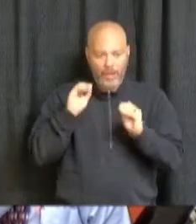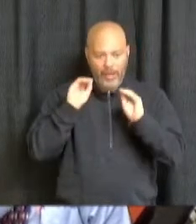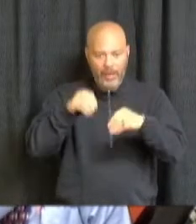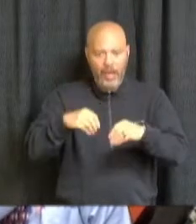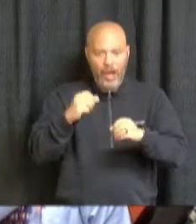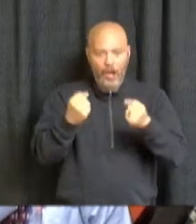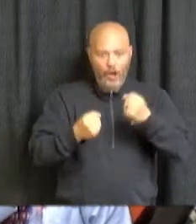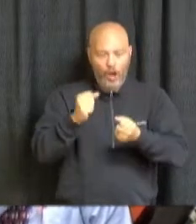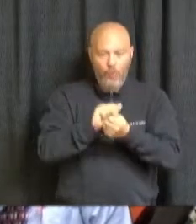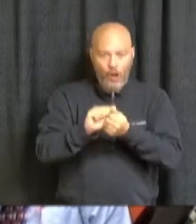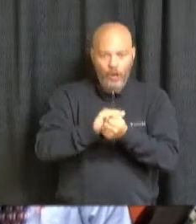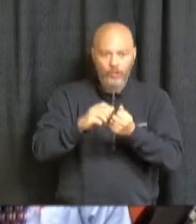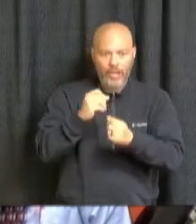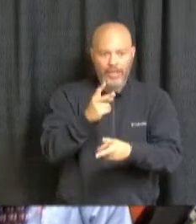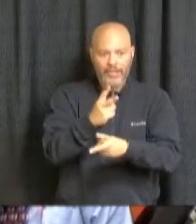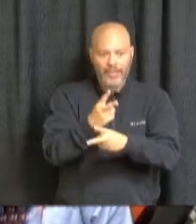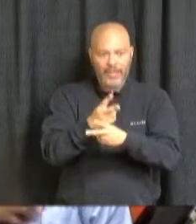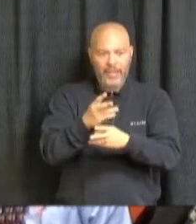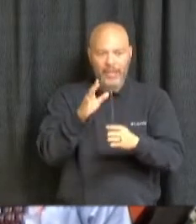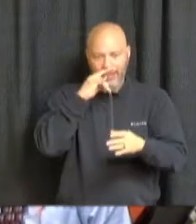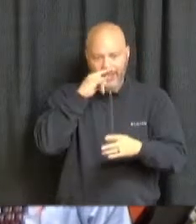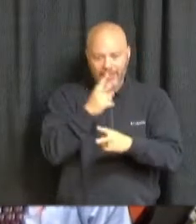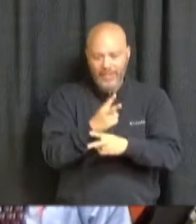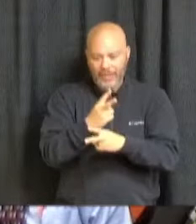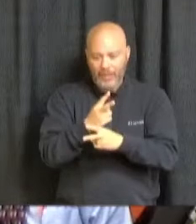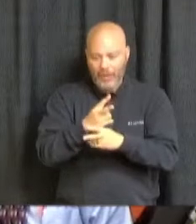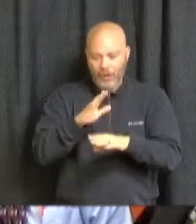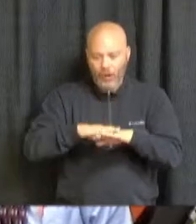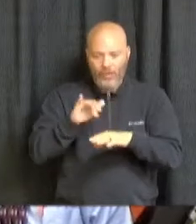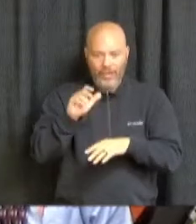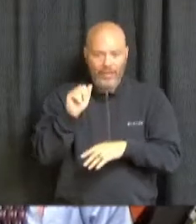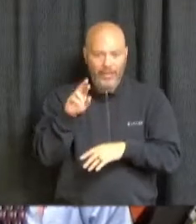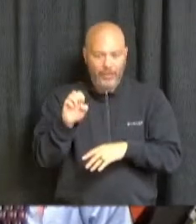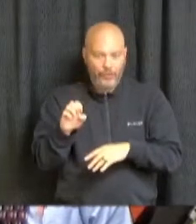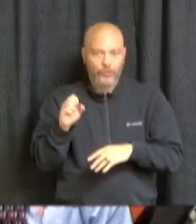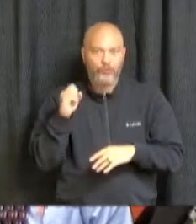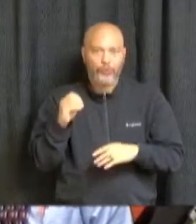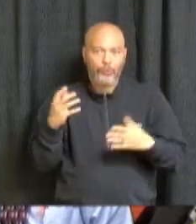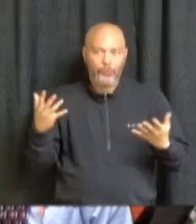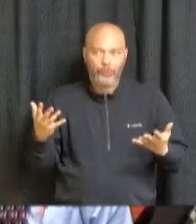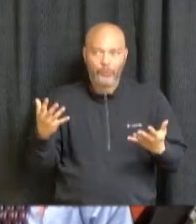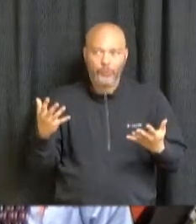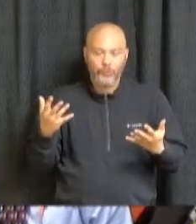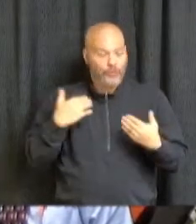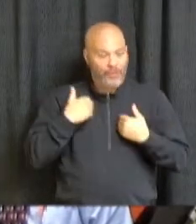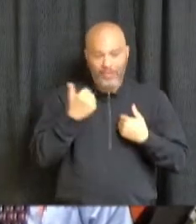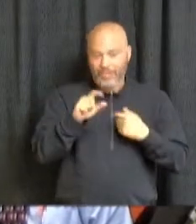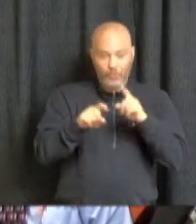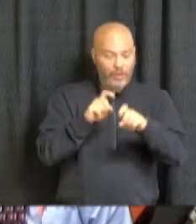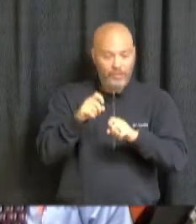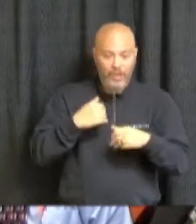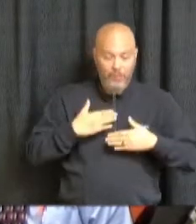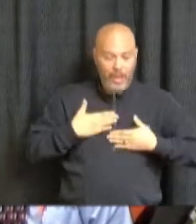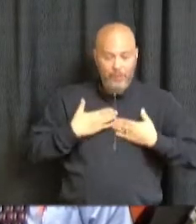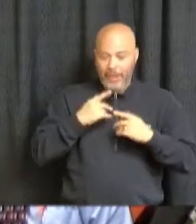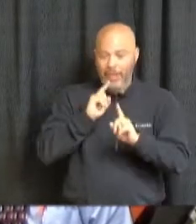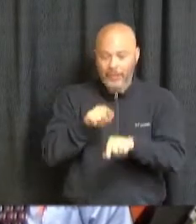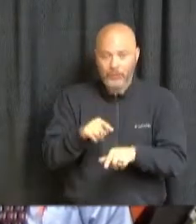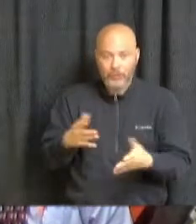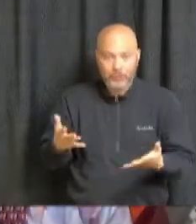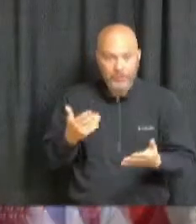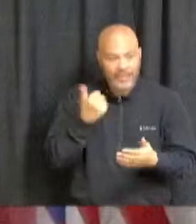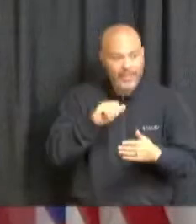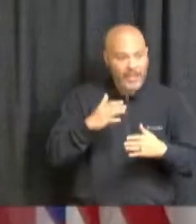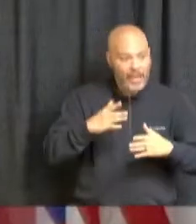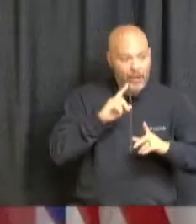wash and a daycare center on 3 of the 6 acres. If you have any further questions, I'll be glad to. Any questions for Mr.